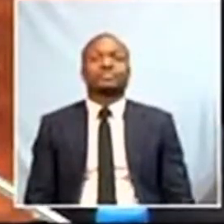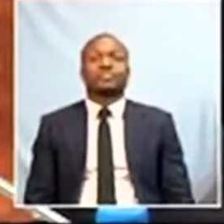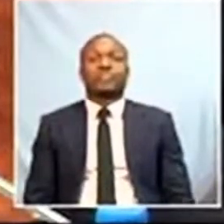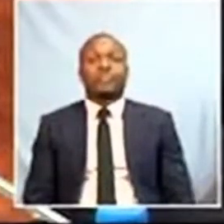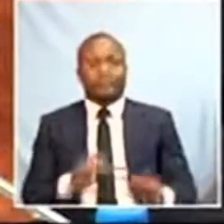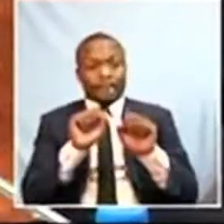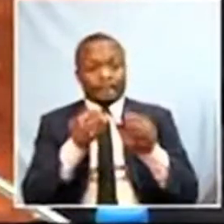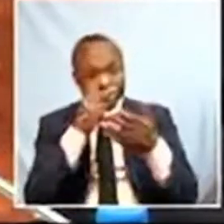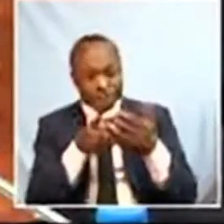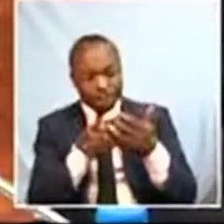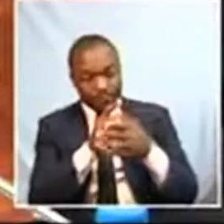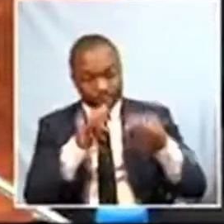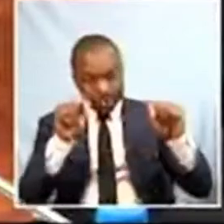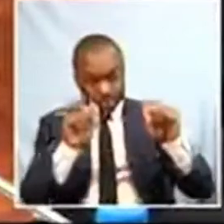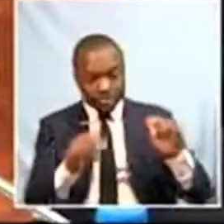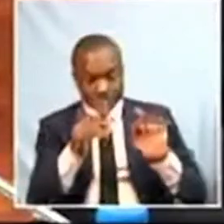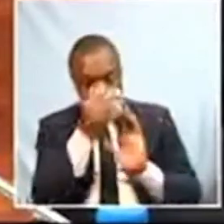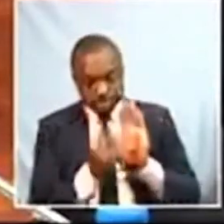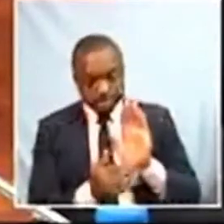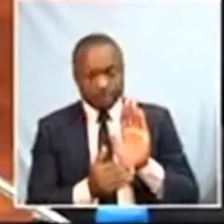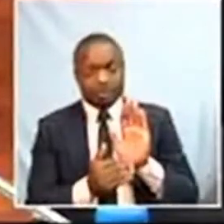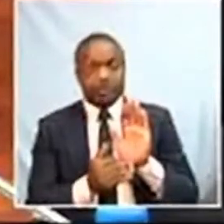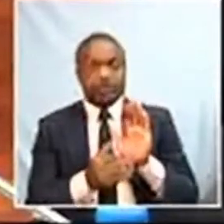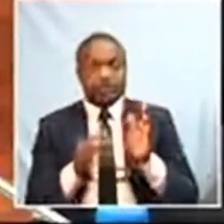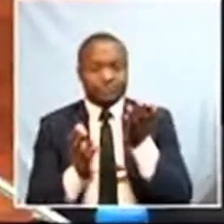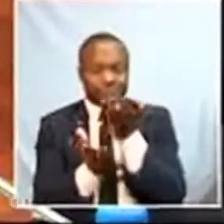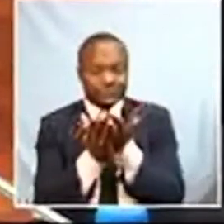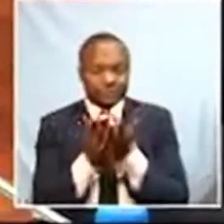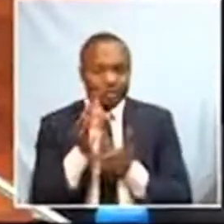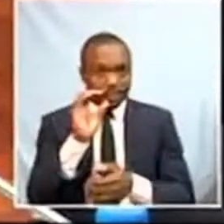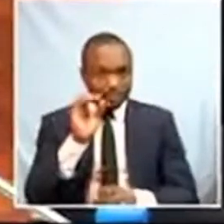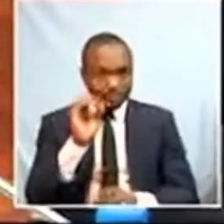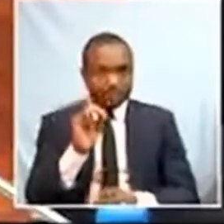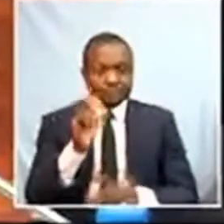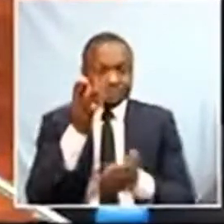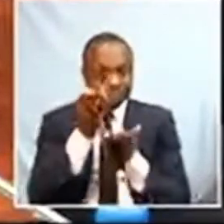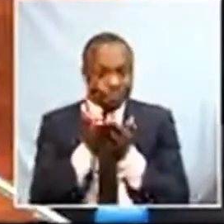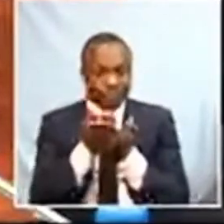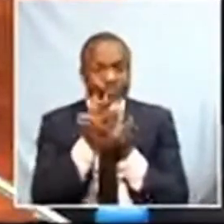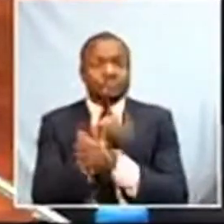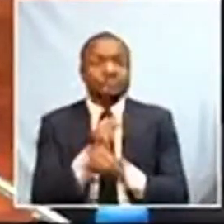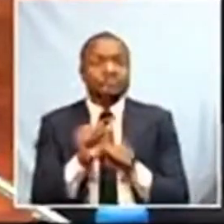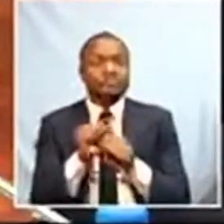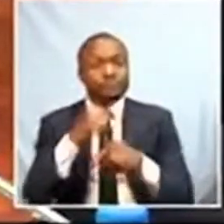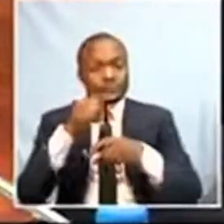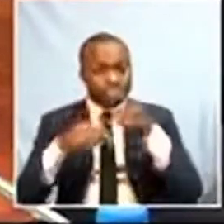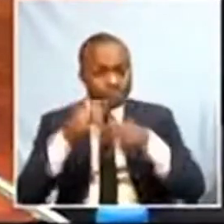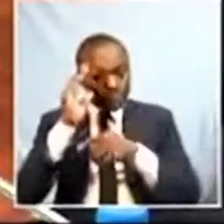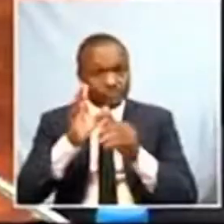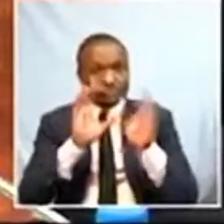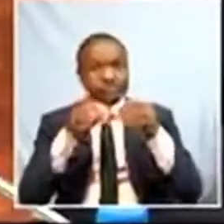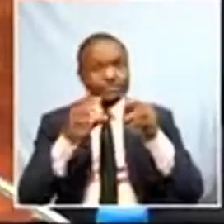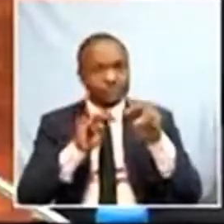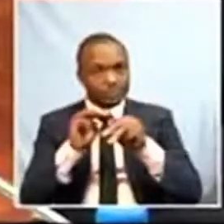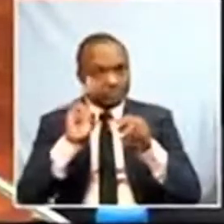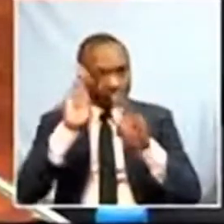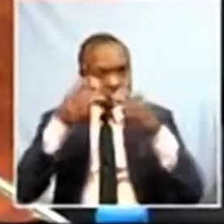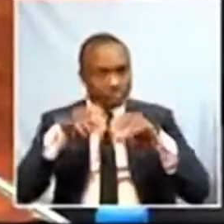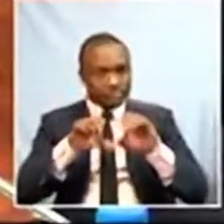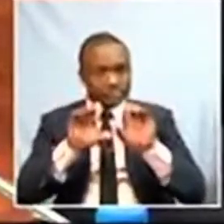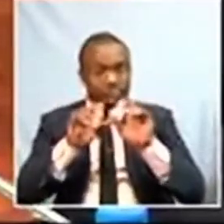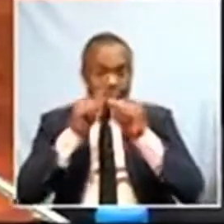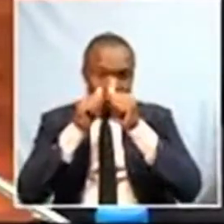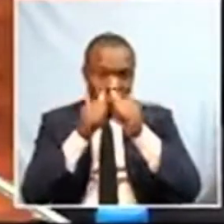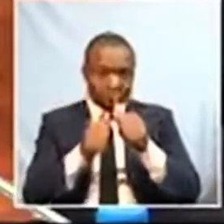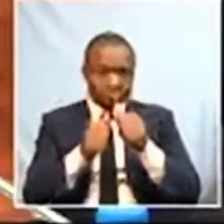Refer to the table below as well as Appendix O. Remedial measure. Going forward, council management will continue to